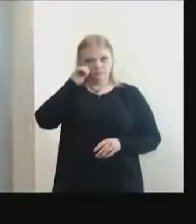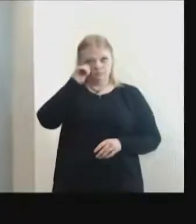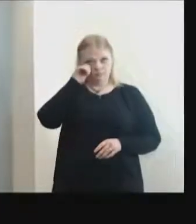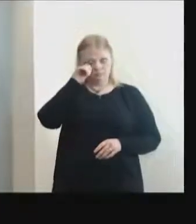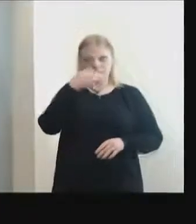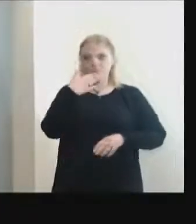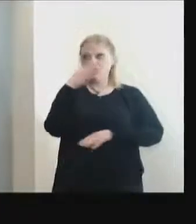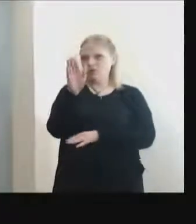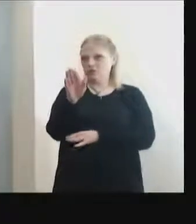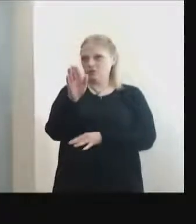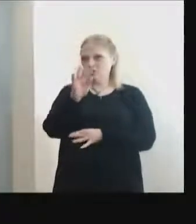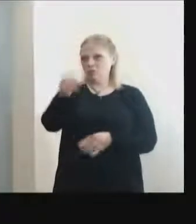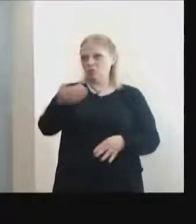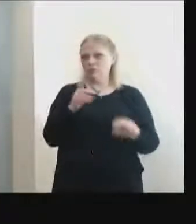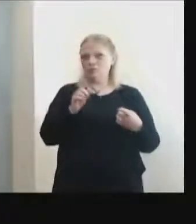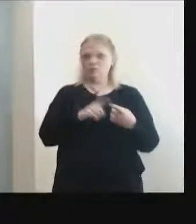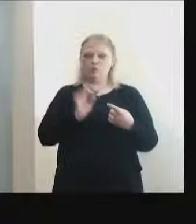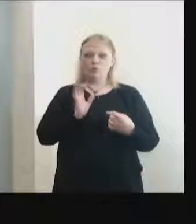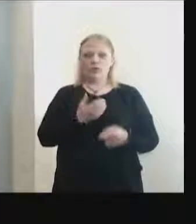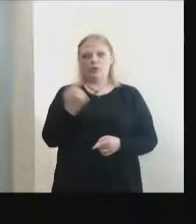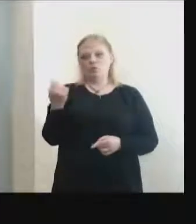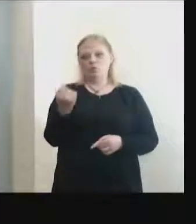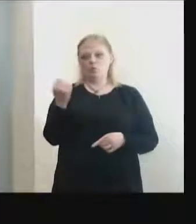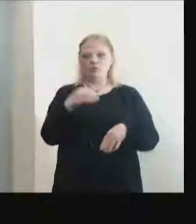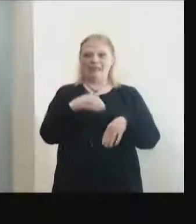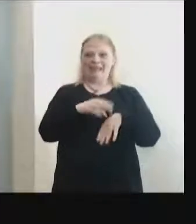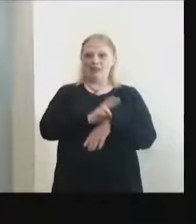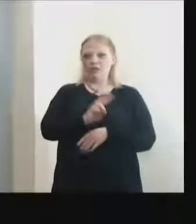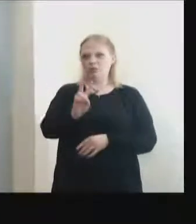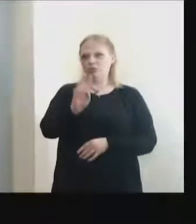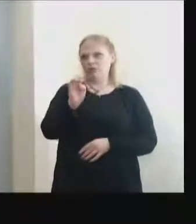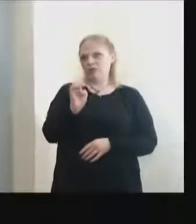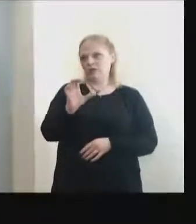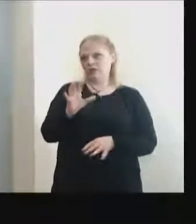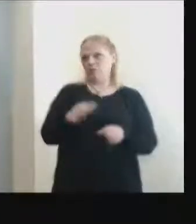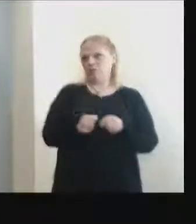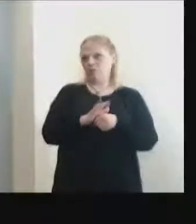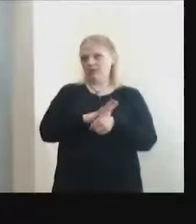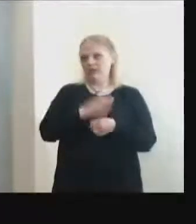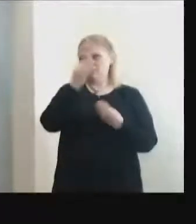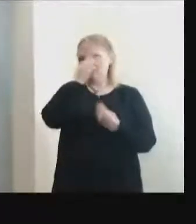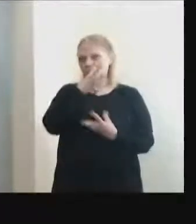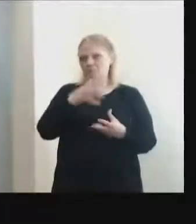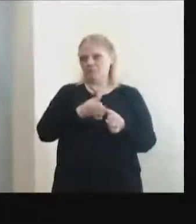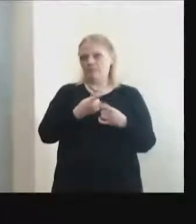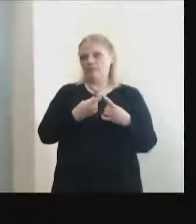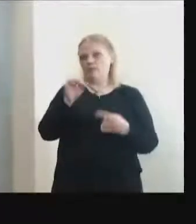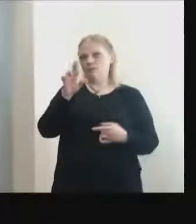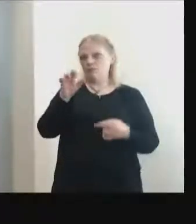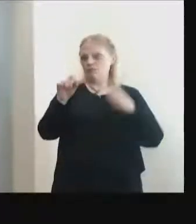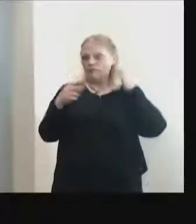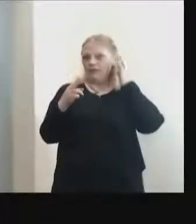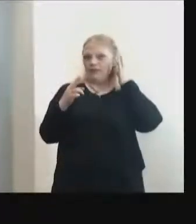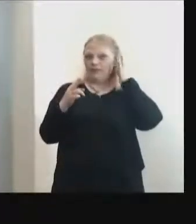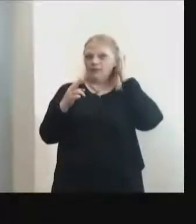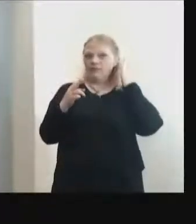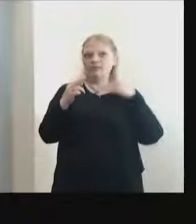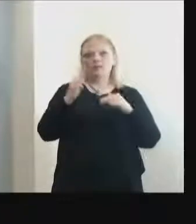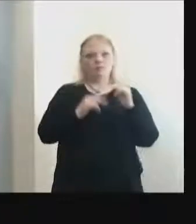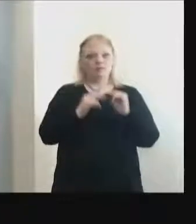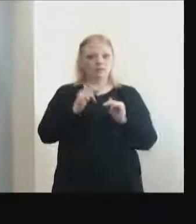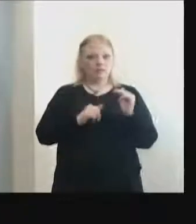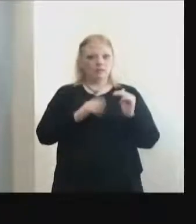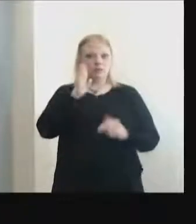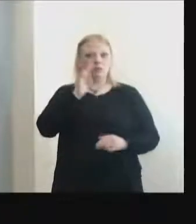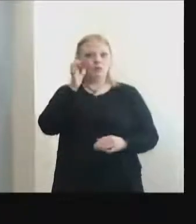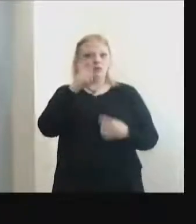Good afternoon and welcome to our Tuesday at 2 Erie County COVID-19 update from the Rath Building. You'll be